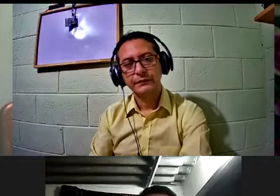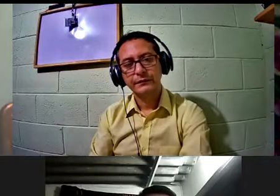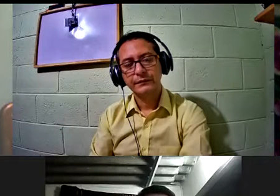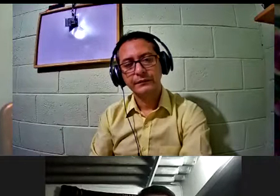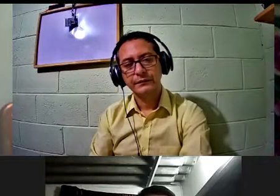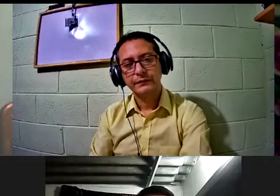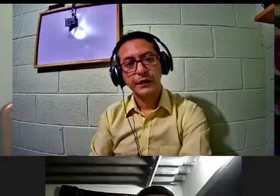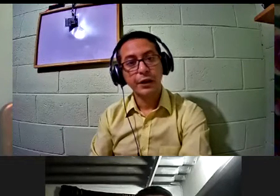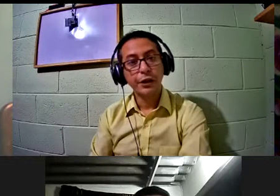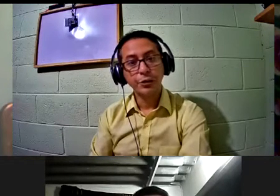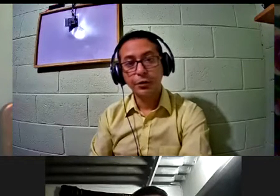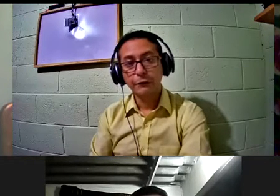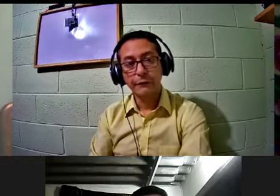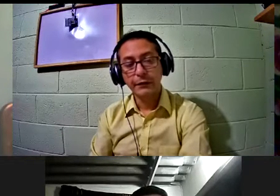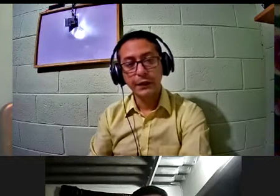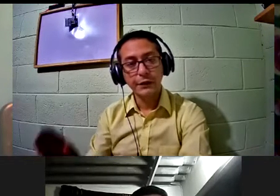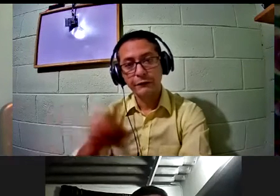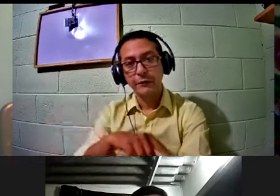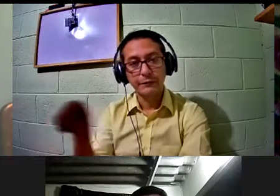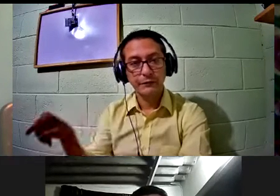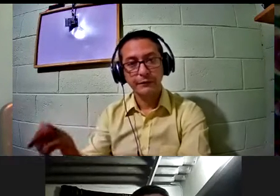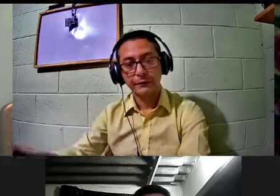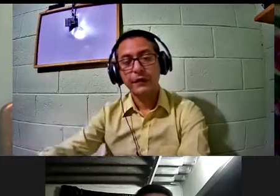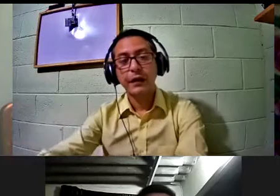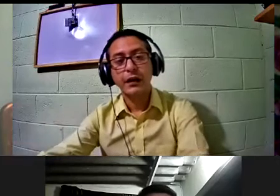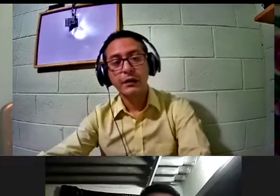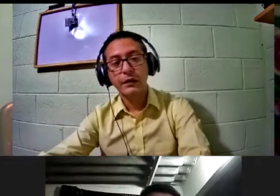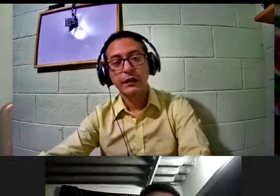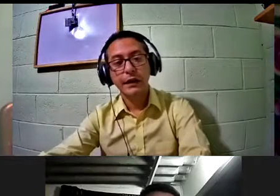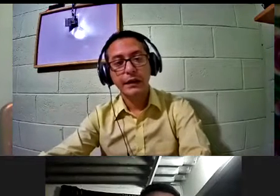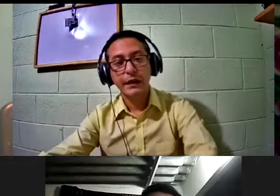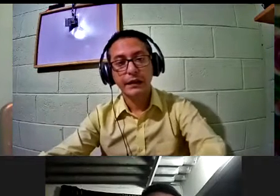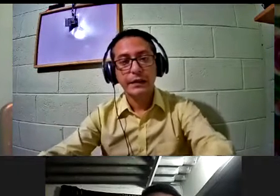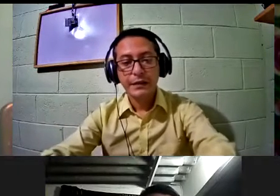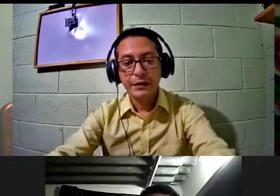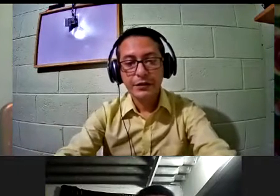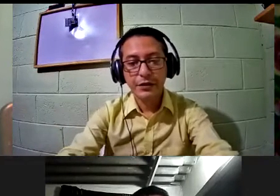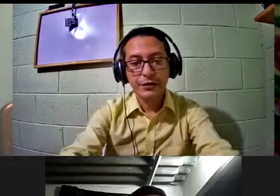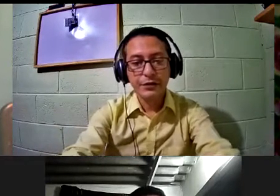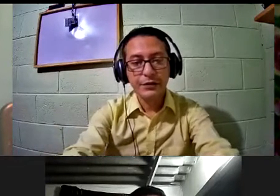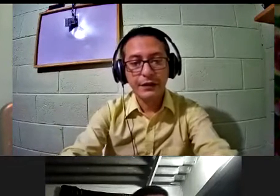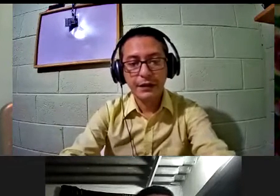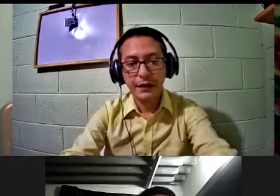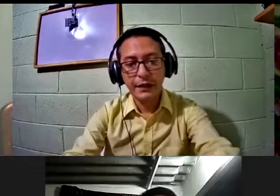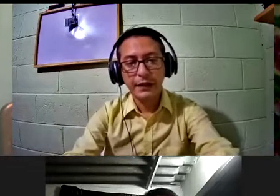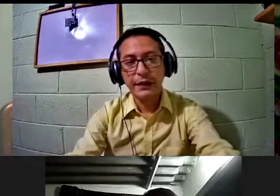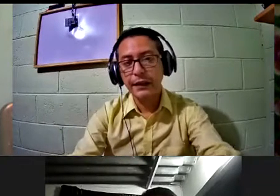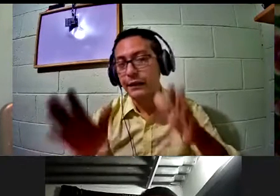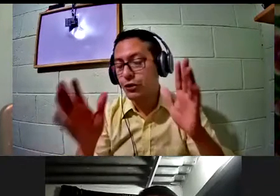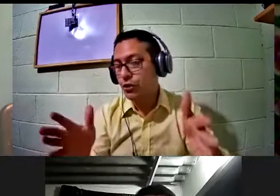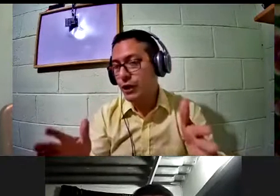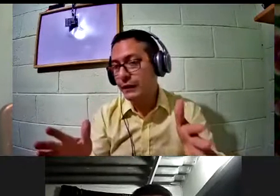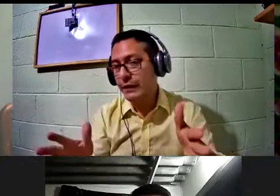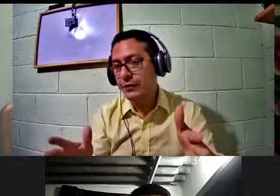15 minutes. Oh, it took you 15 minutes to from my home. Okay. Yes. Okay. So